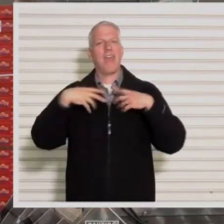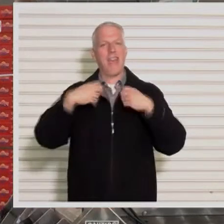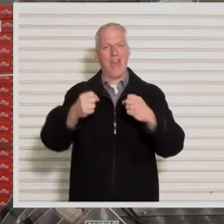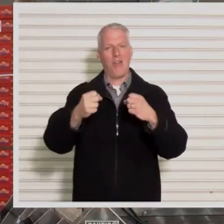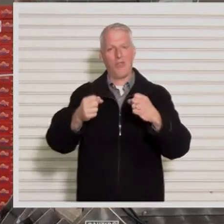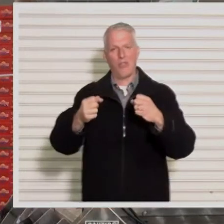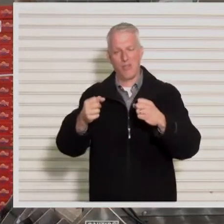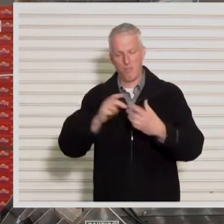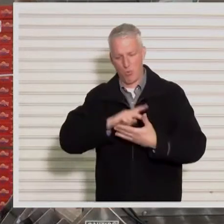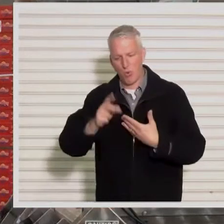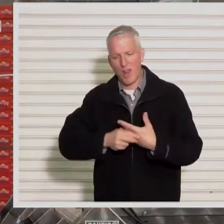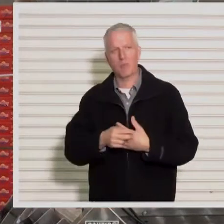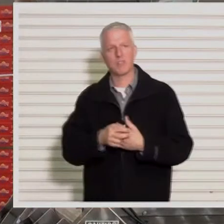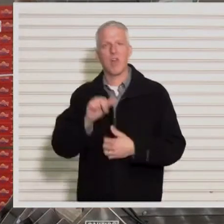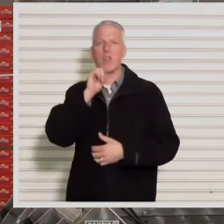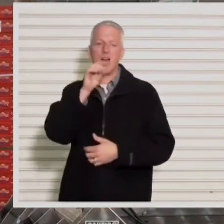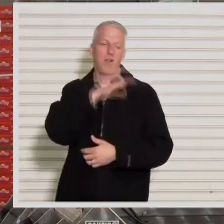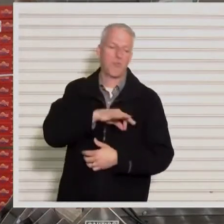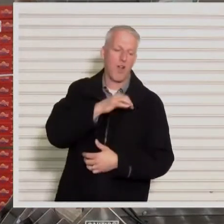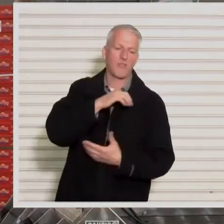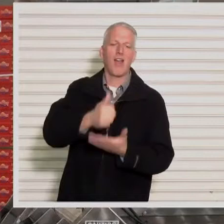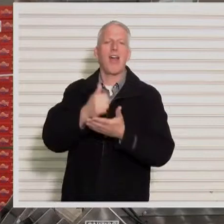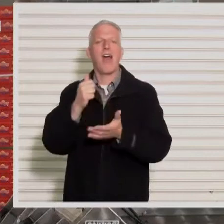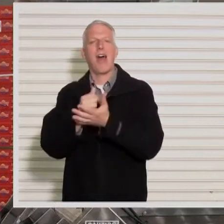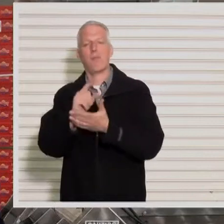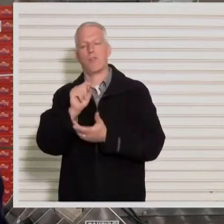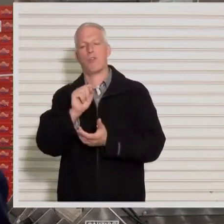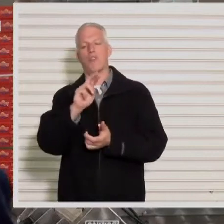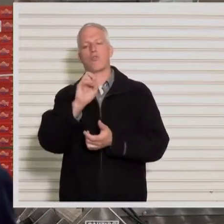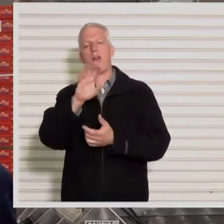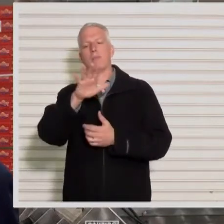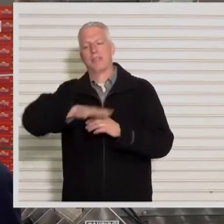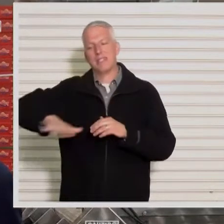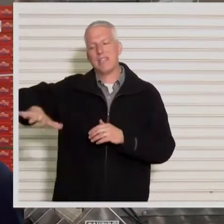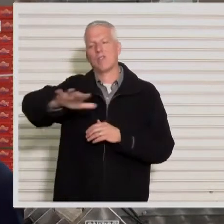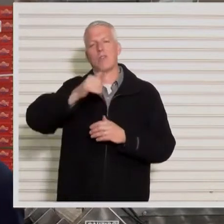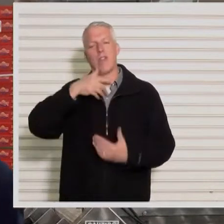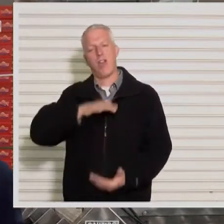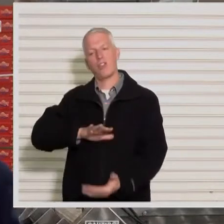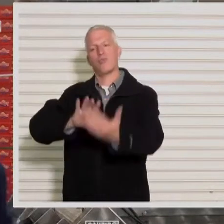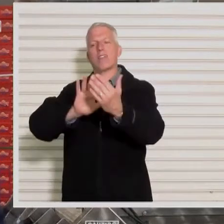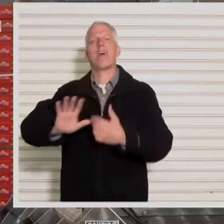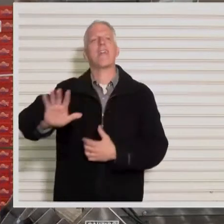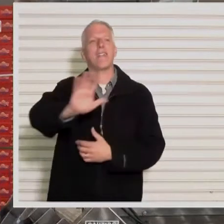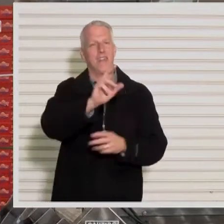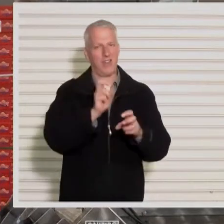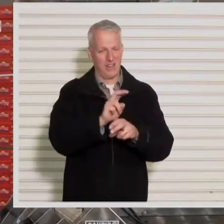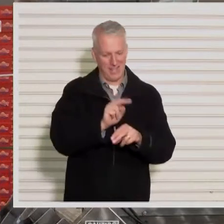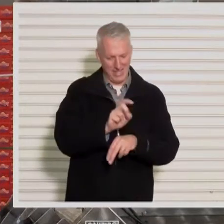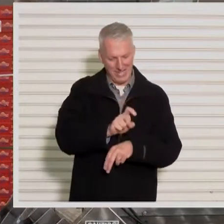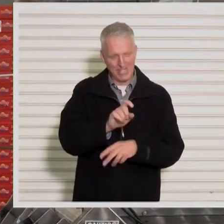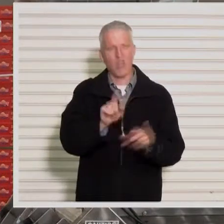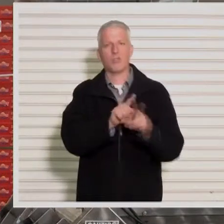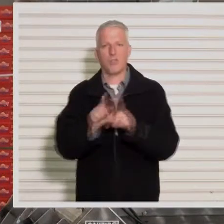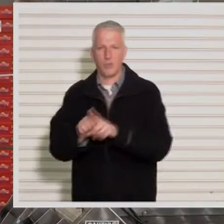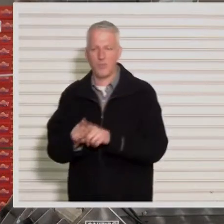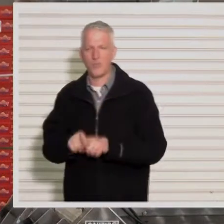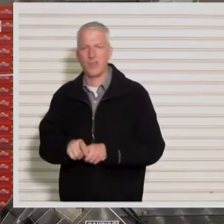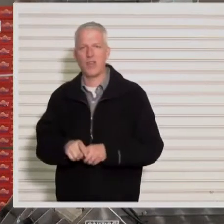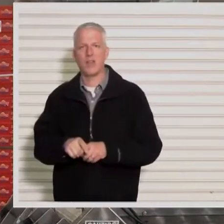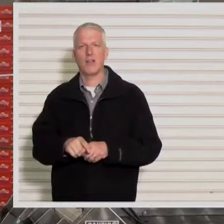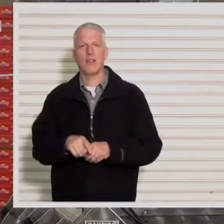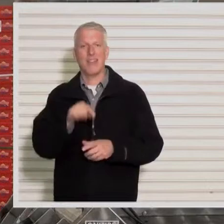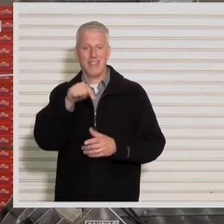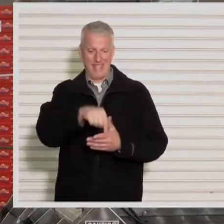and nonprofits to help tribes and territories address their needs as well. This